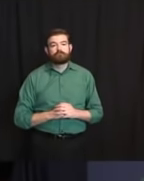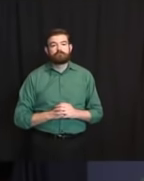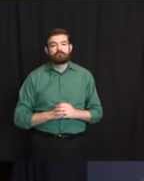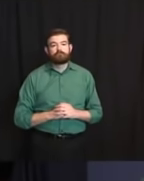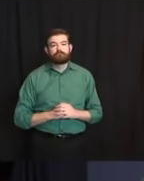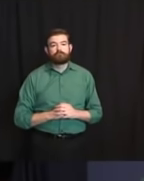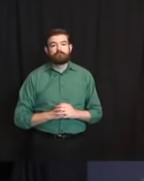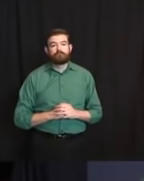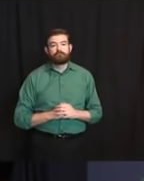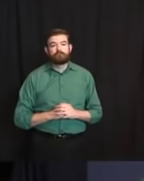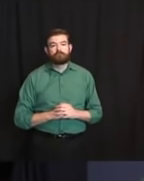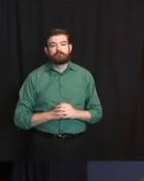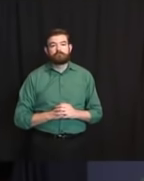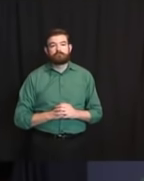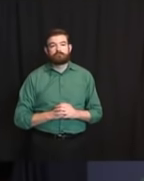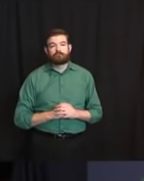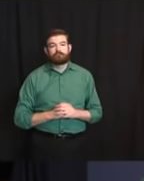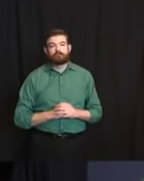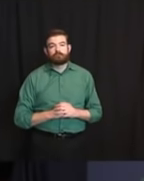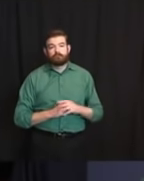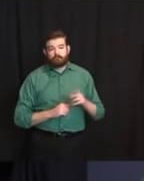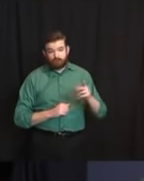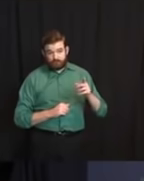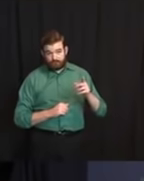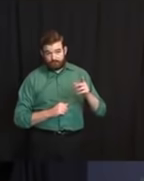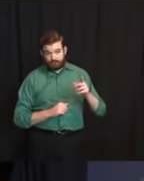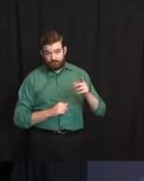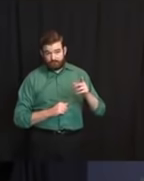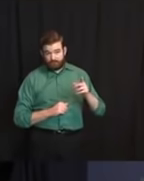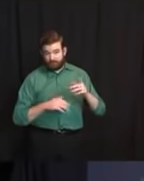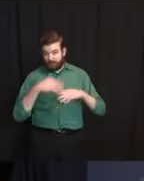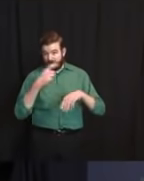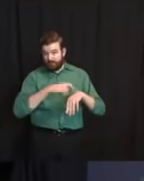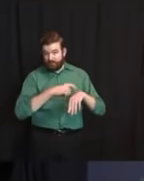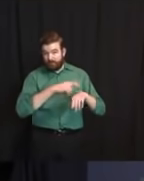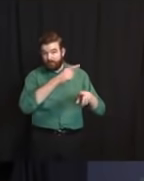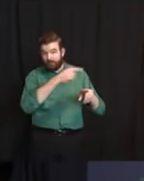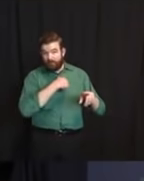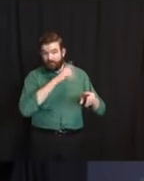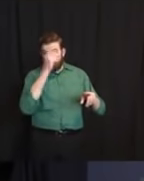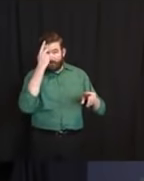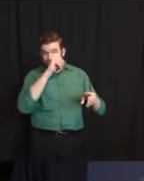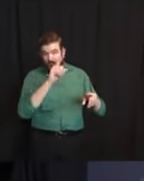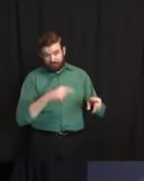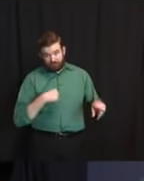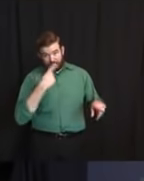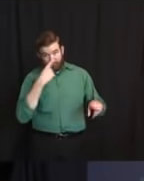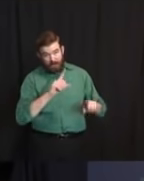That's a deal, man. Actually, the July 7 voting plan actually is Ed's plan.